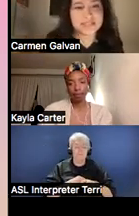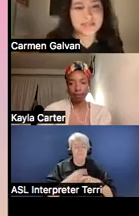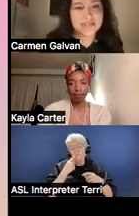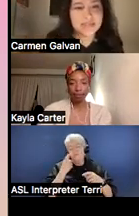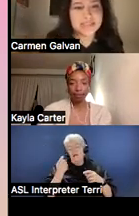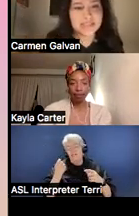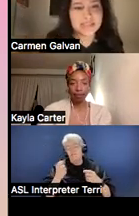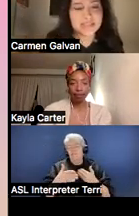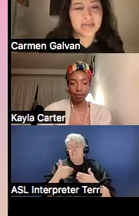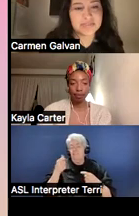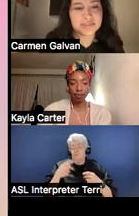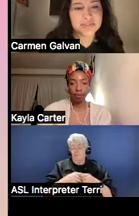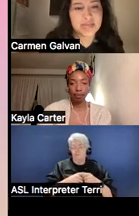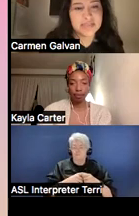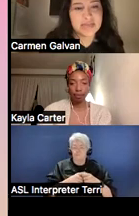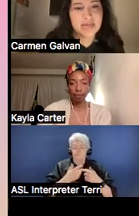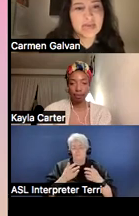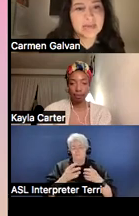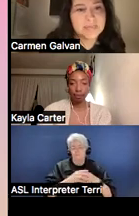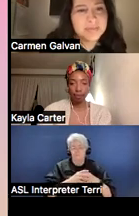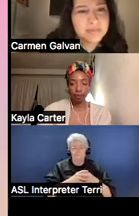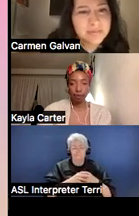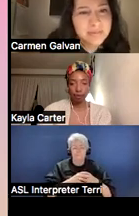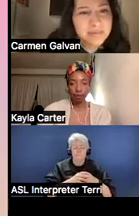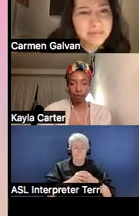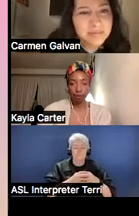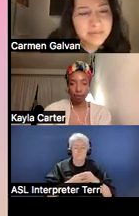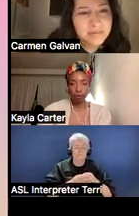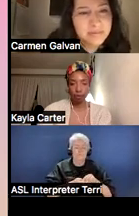it's a little bit easier to kind of do that.